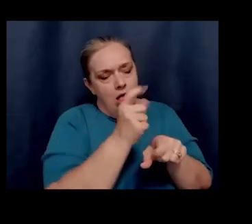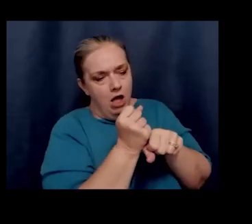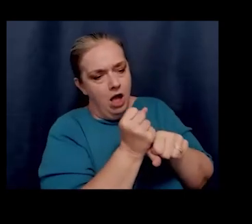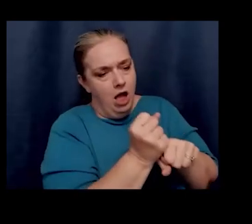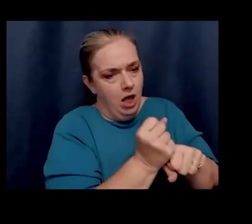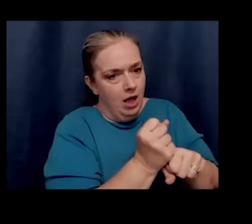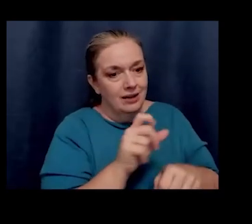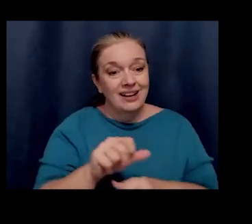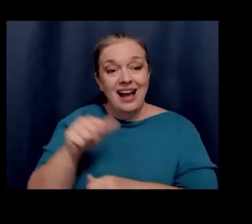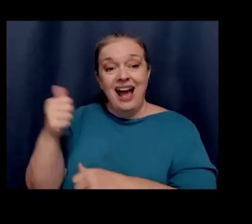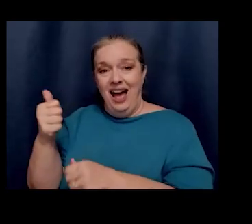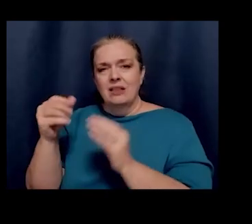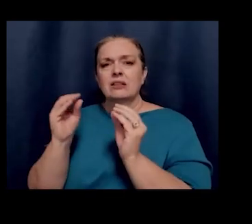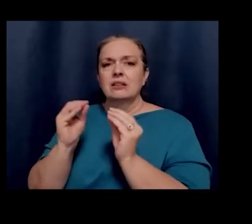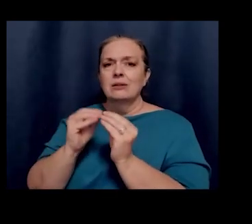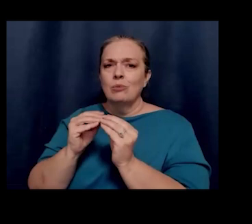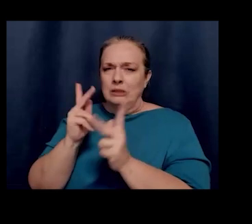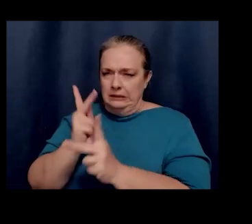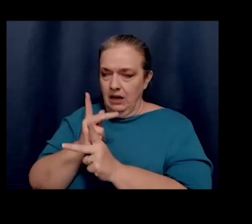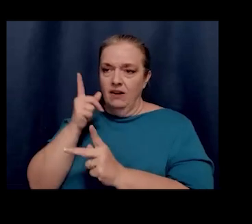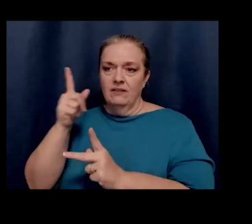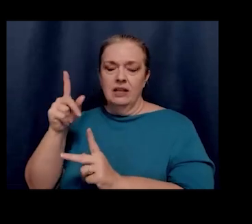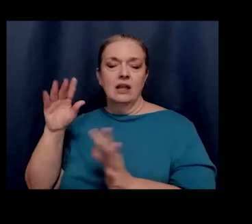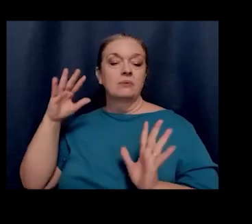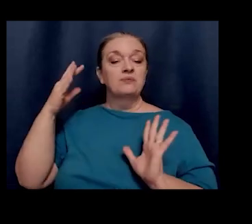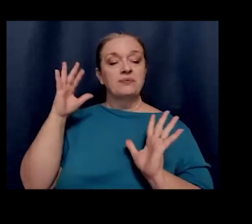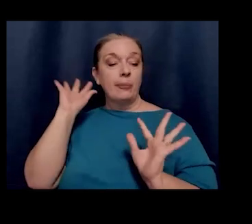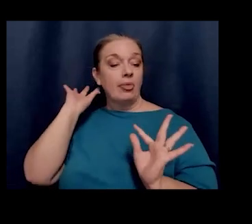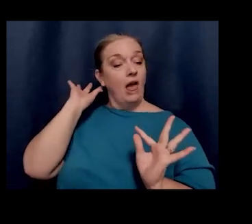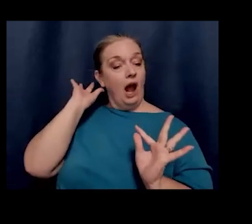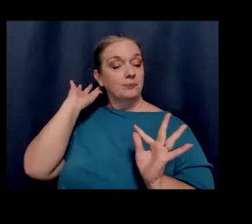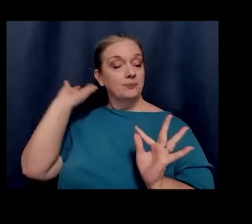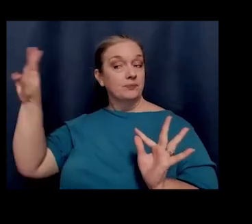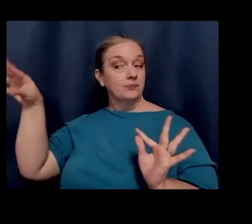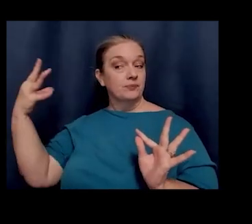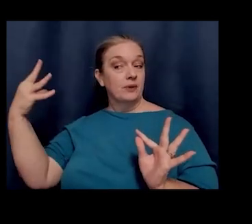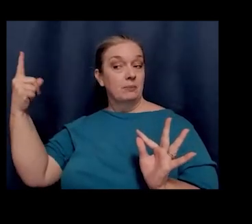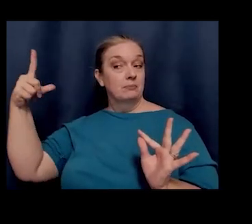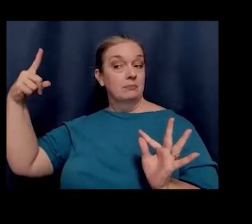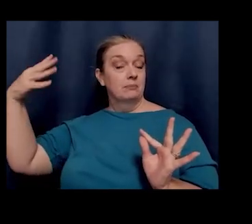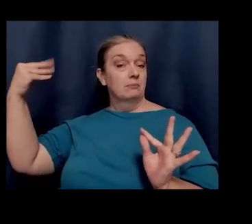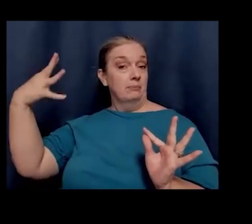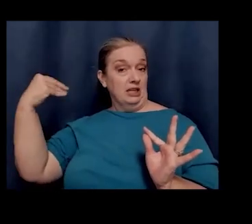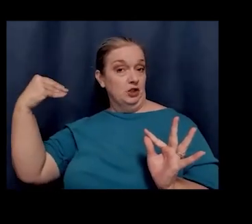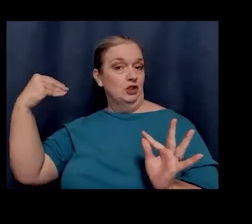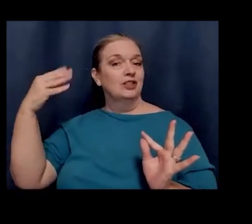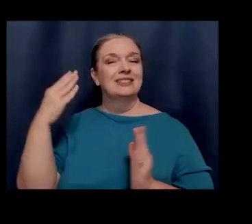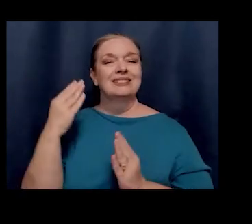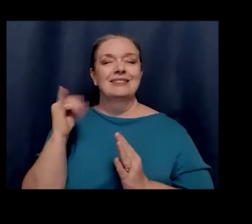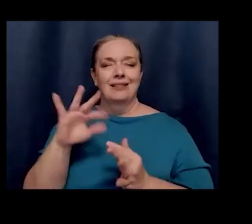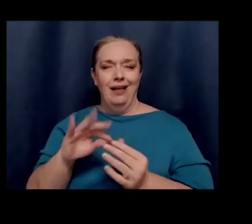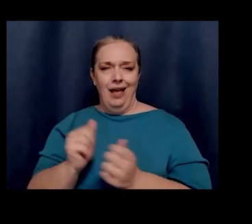practice, while others represent carefully posed portraits that conjure questions related to ideas about